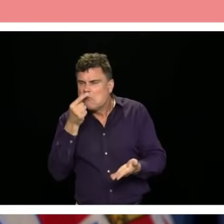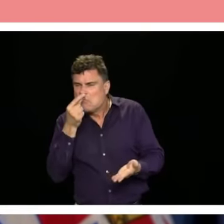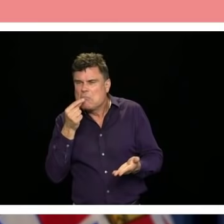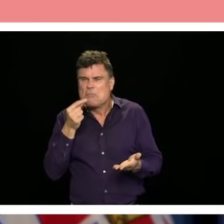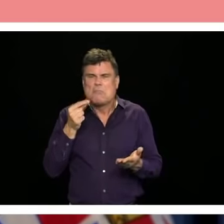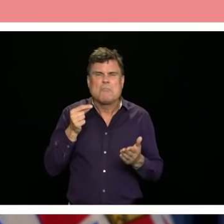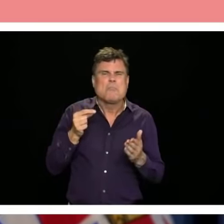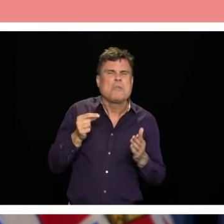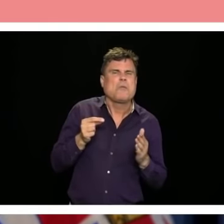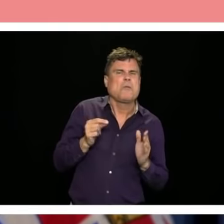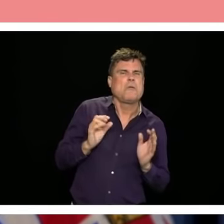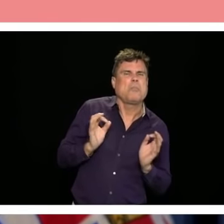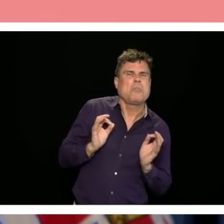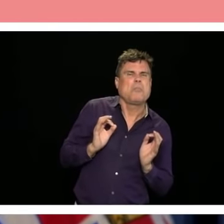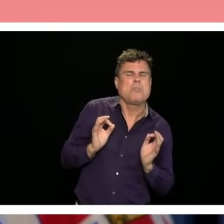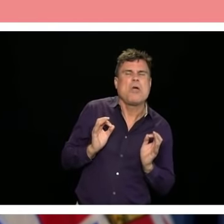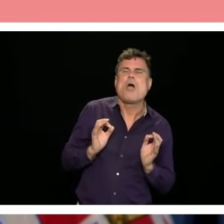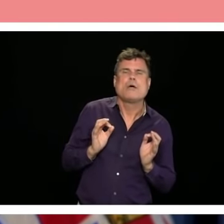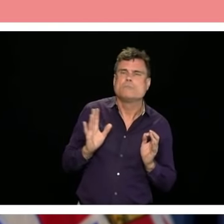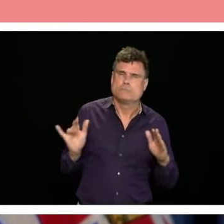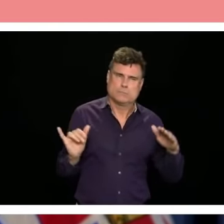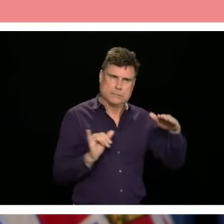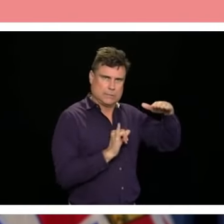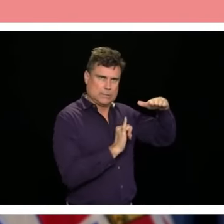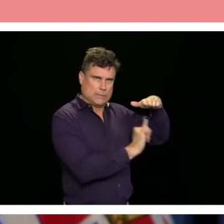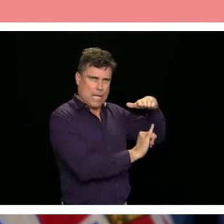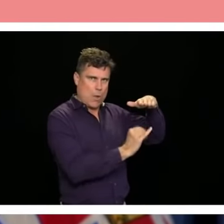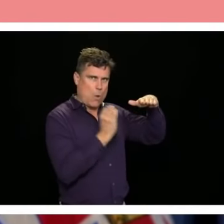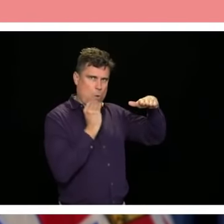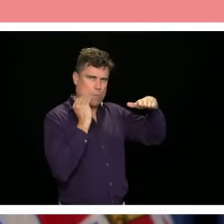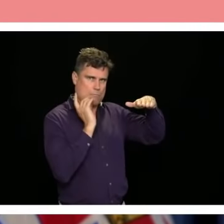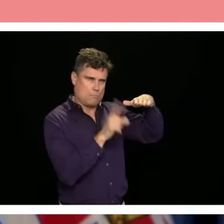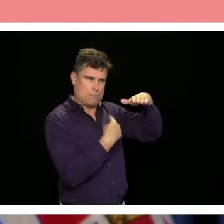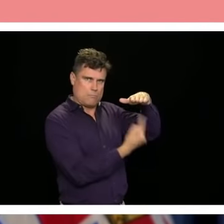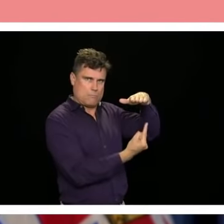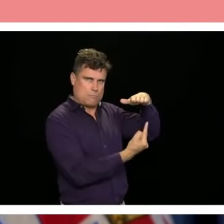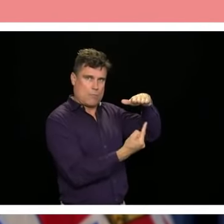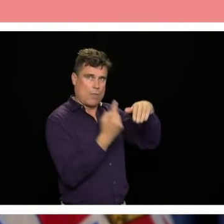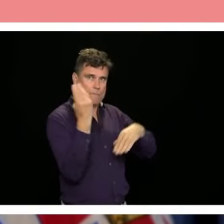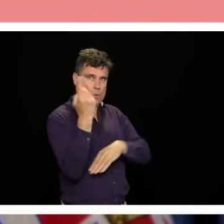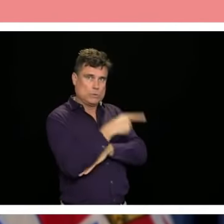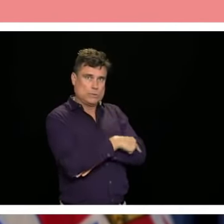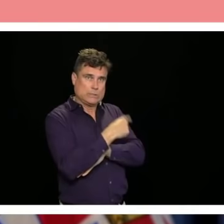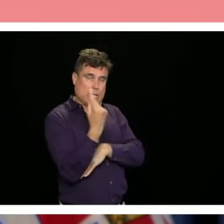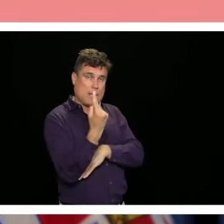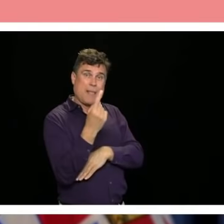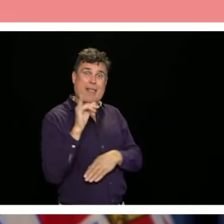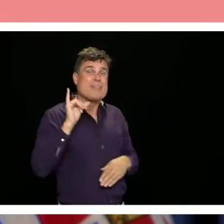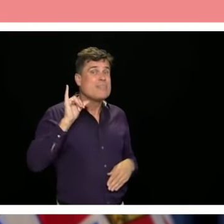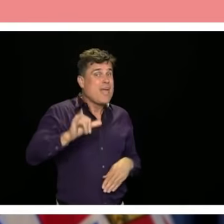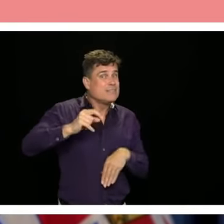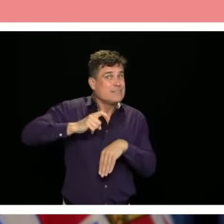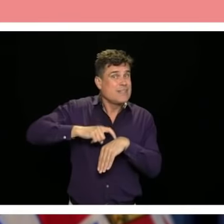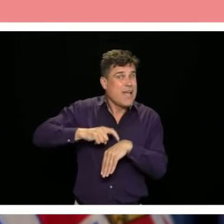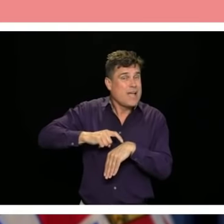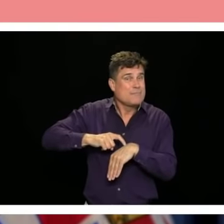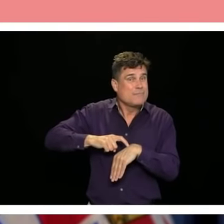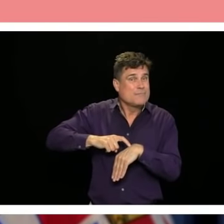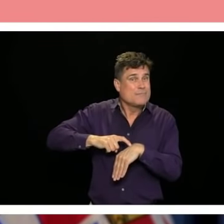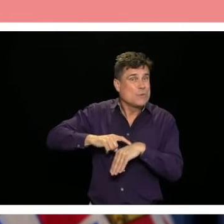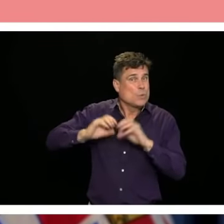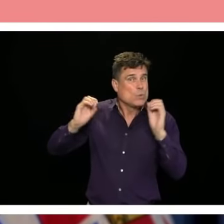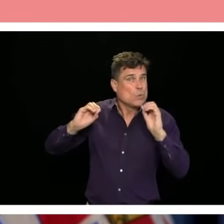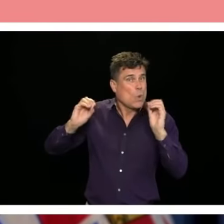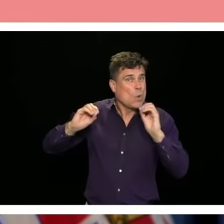as widely available. We also know that there was a period of time where people were traveling back to Canada where they